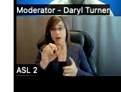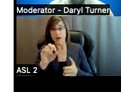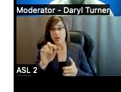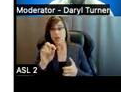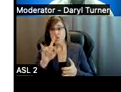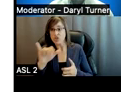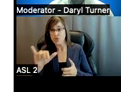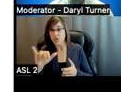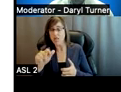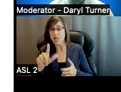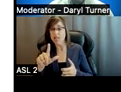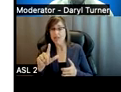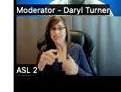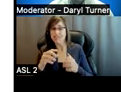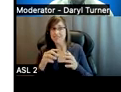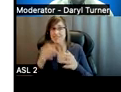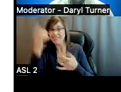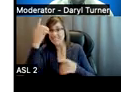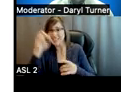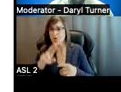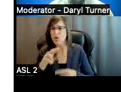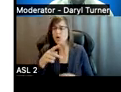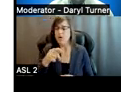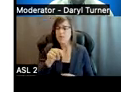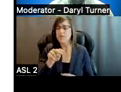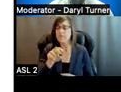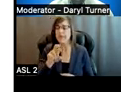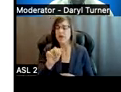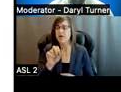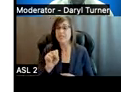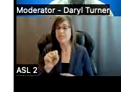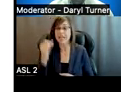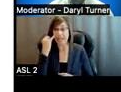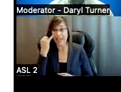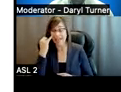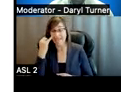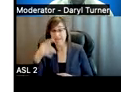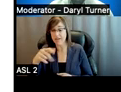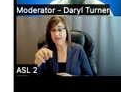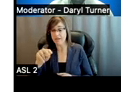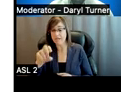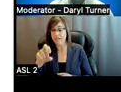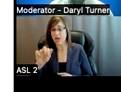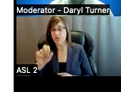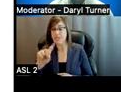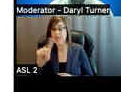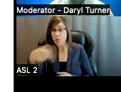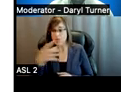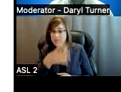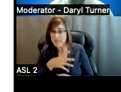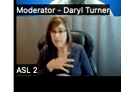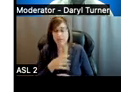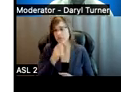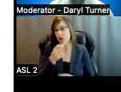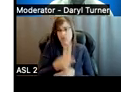it related with pancreas? If it is pancreas and only women are enrolled, it is not right, because